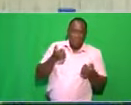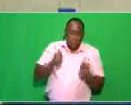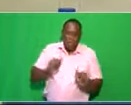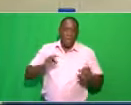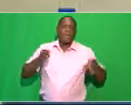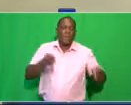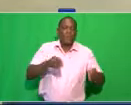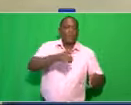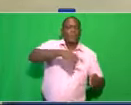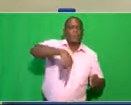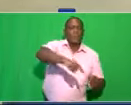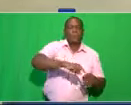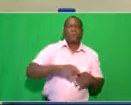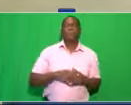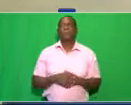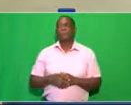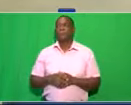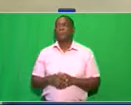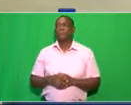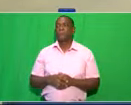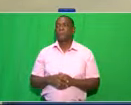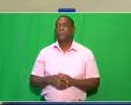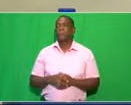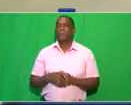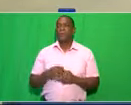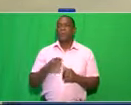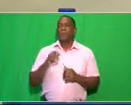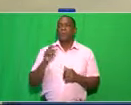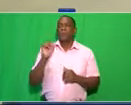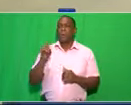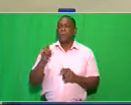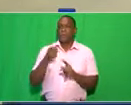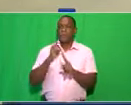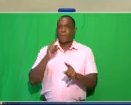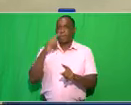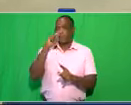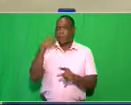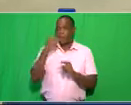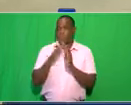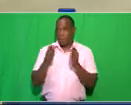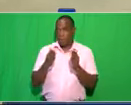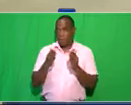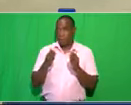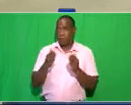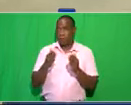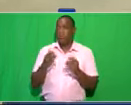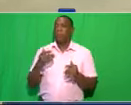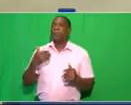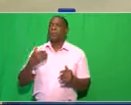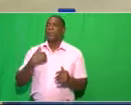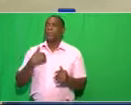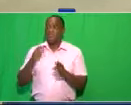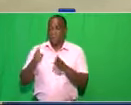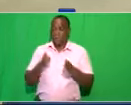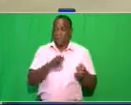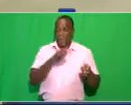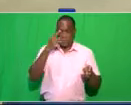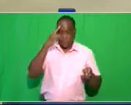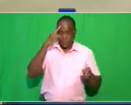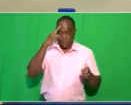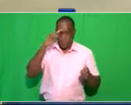any plans for a seamless, non-examinable system for the transmission of primary to secondary education? If so, what